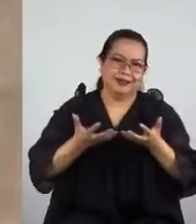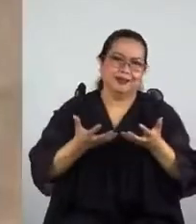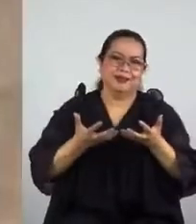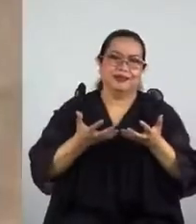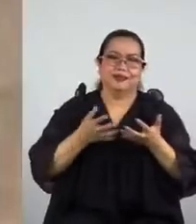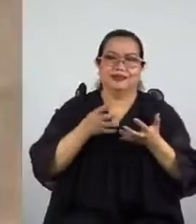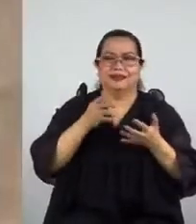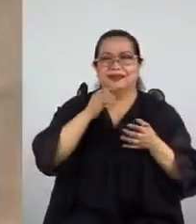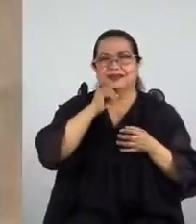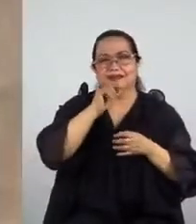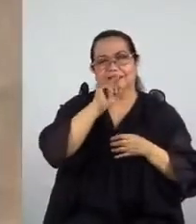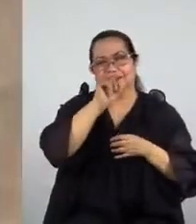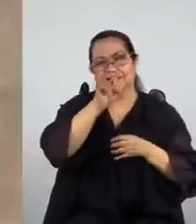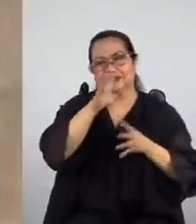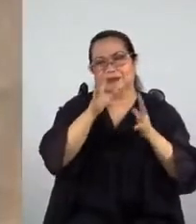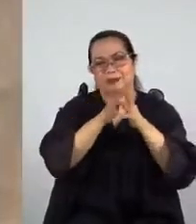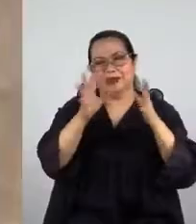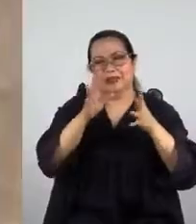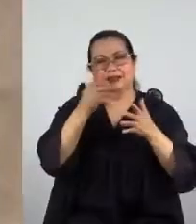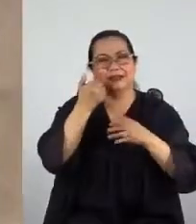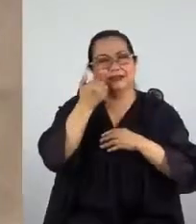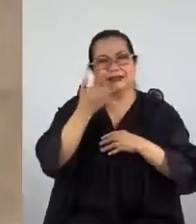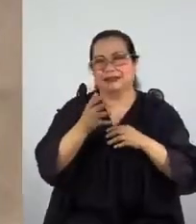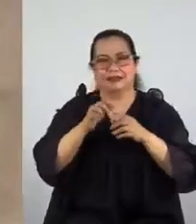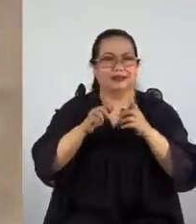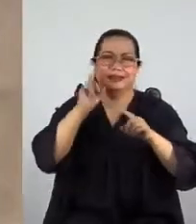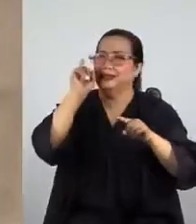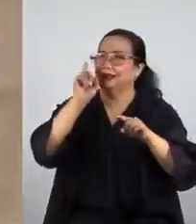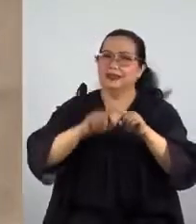doesn't abate, have caused you so much loss, and there's not much